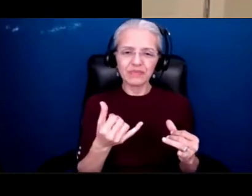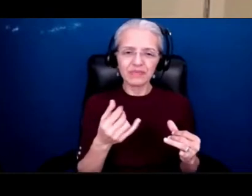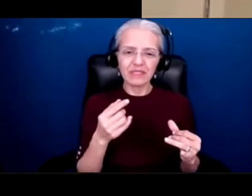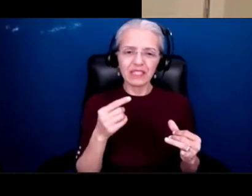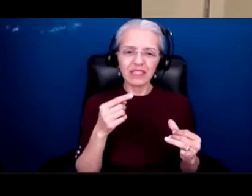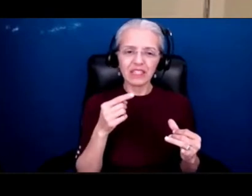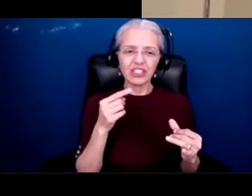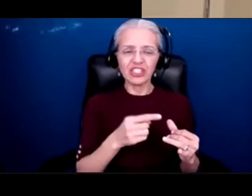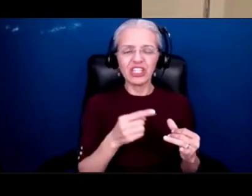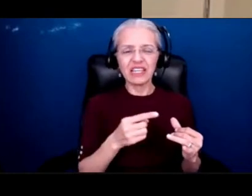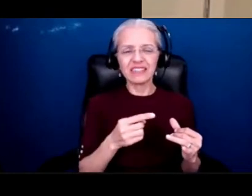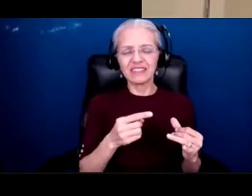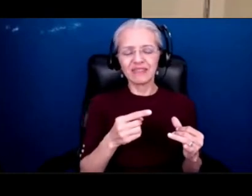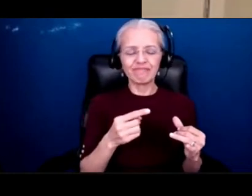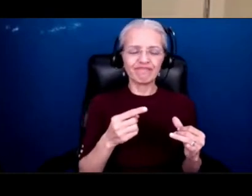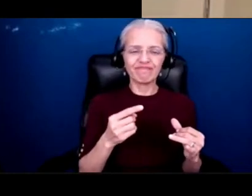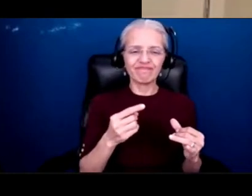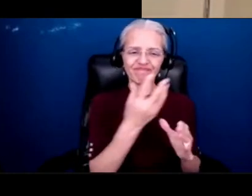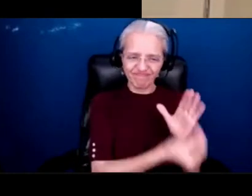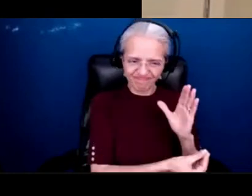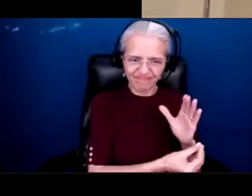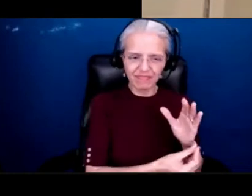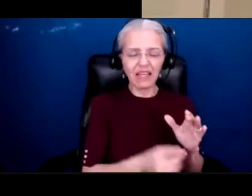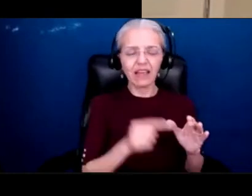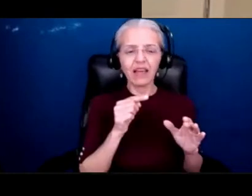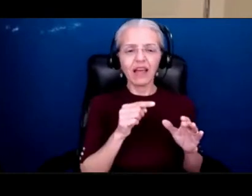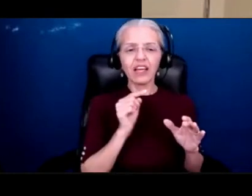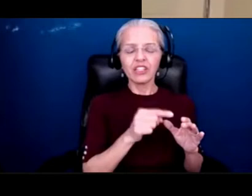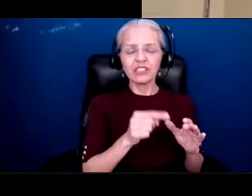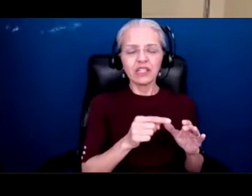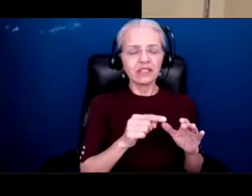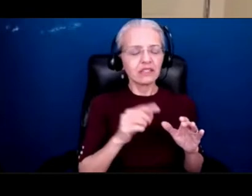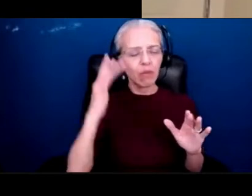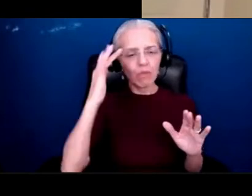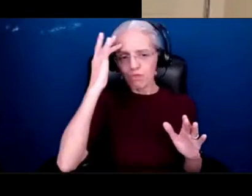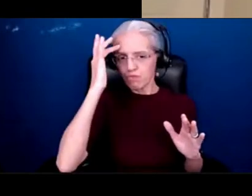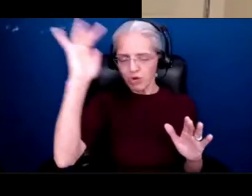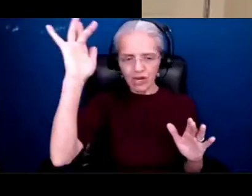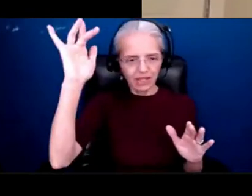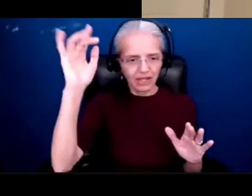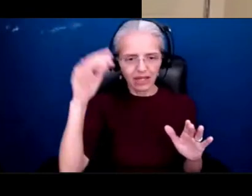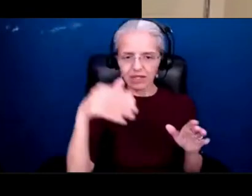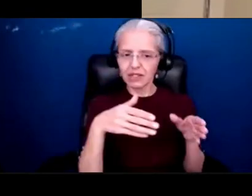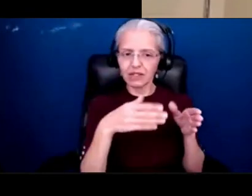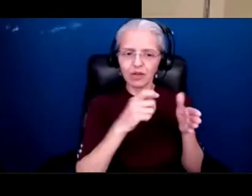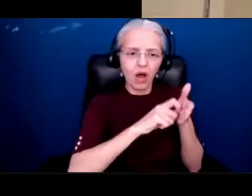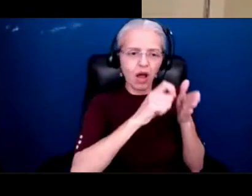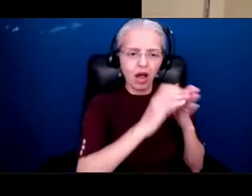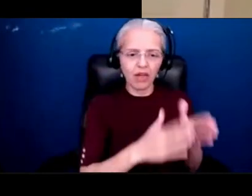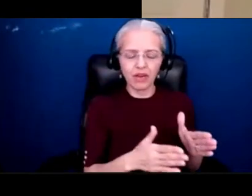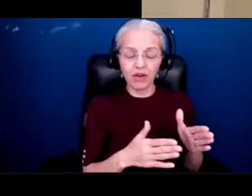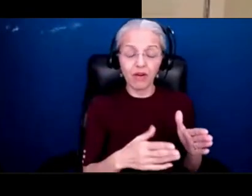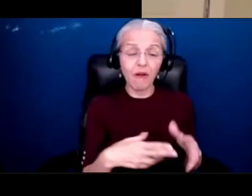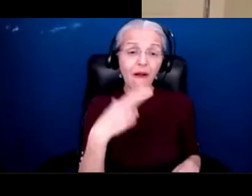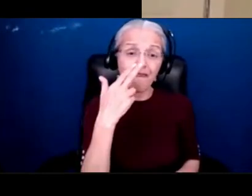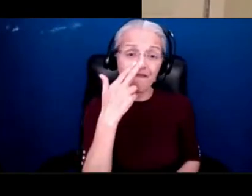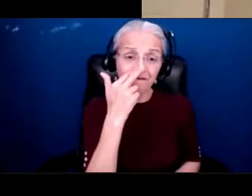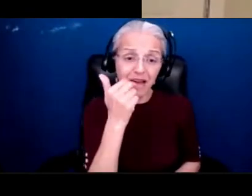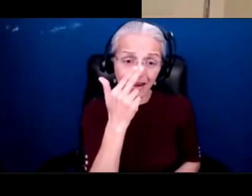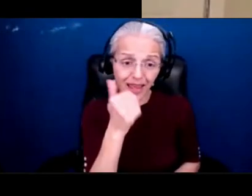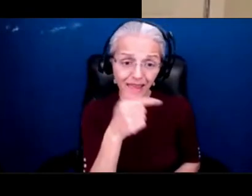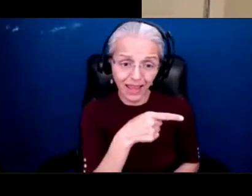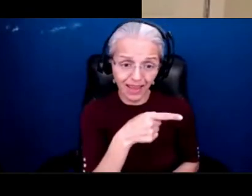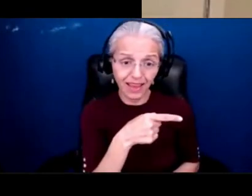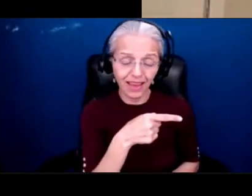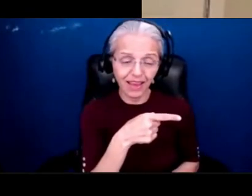ancestor. She's a brilliant lawyer and a really funny writer. But